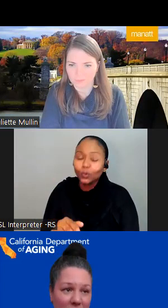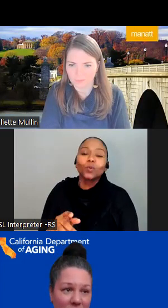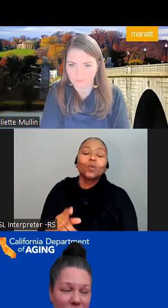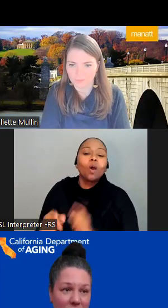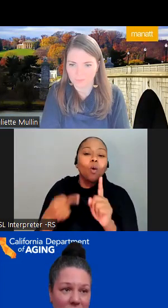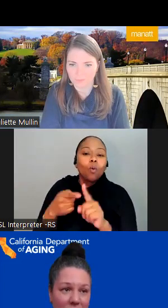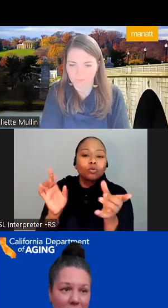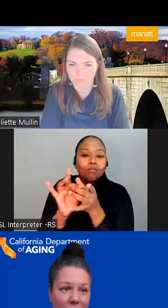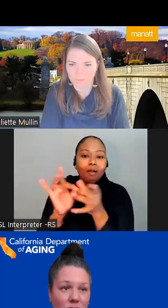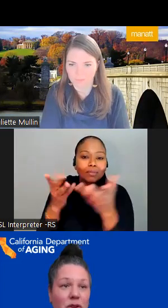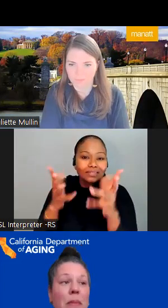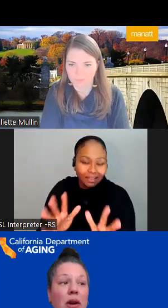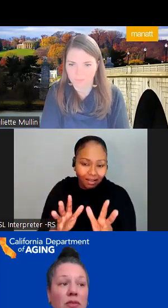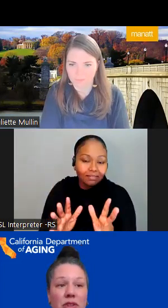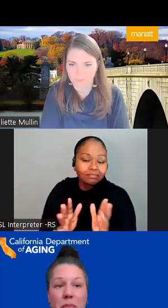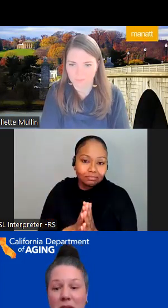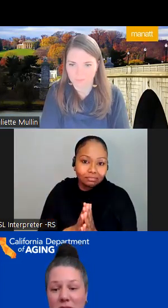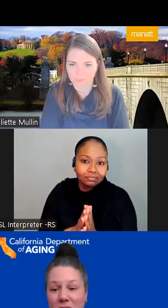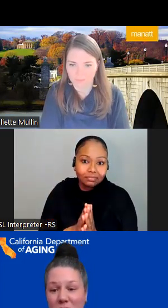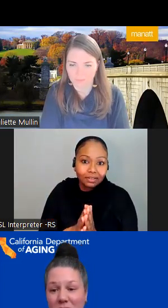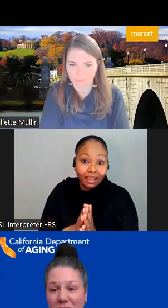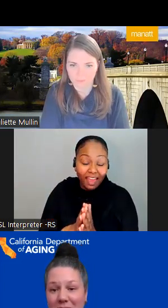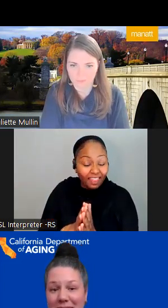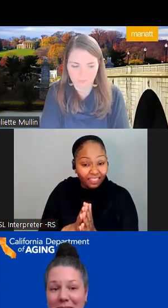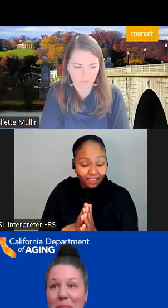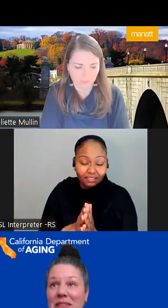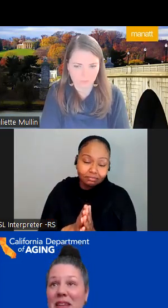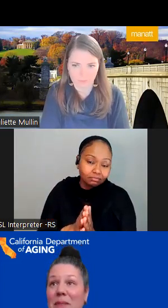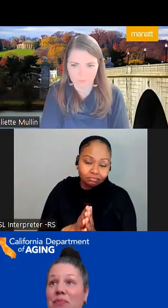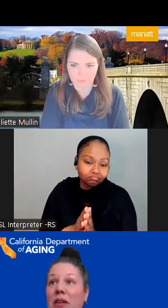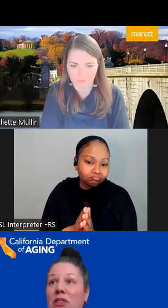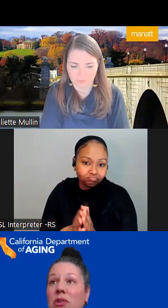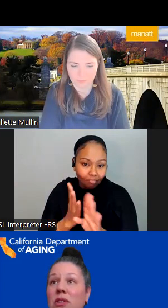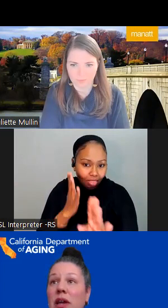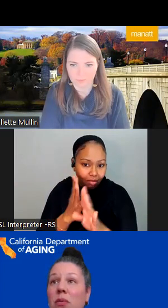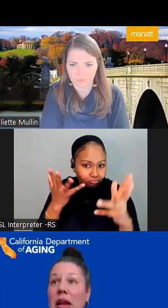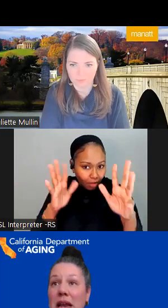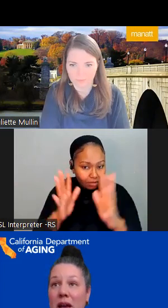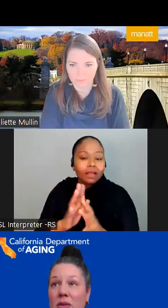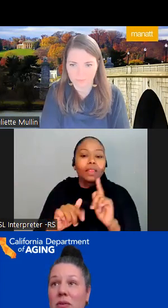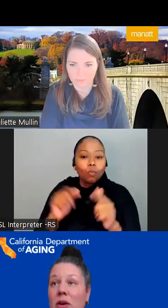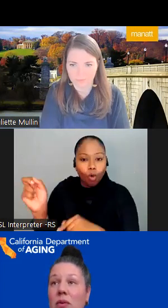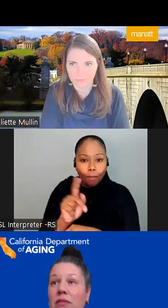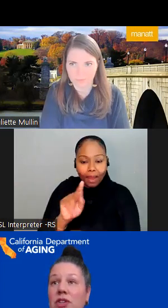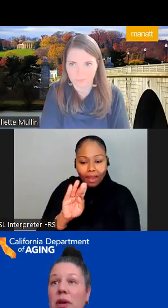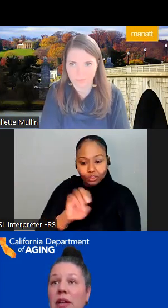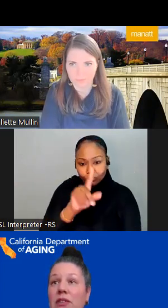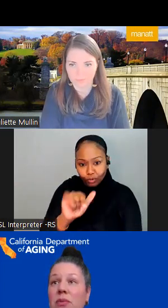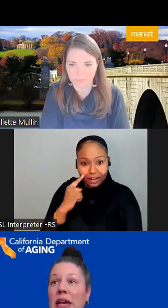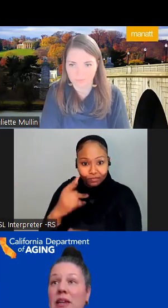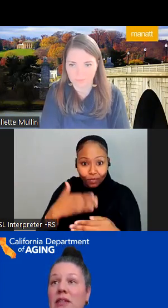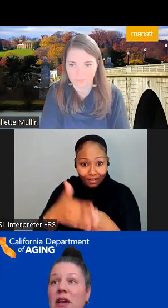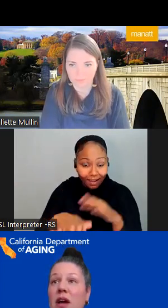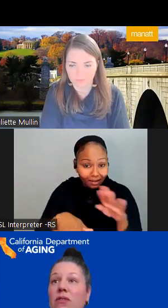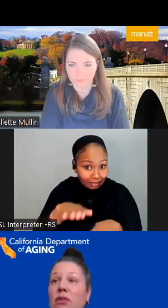no one is left in line, I'll turn it back over to Brandy for next steps. So it looks like right now you have 2